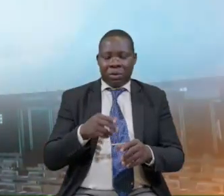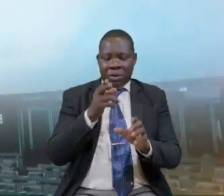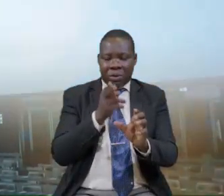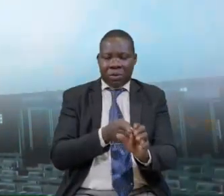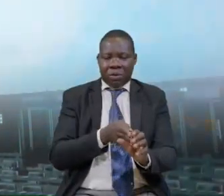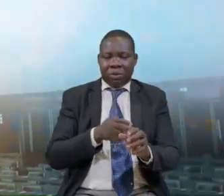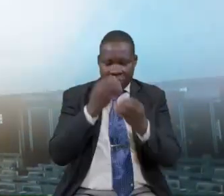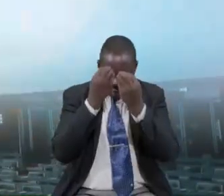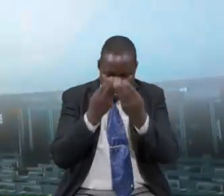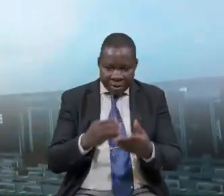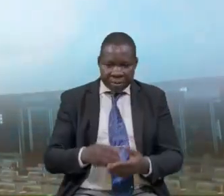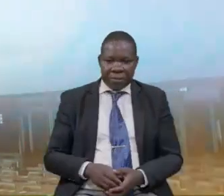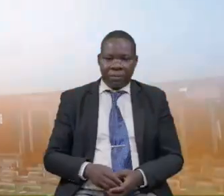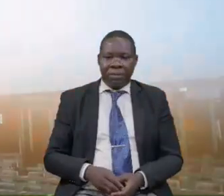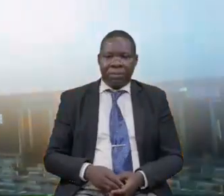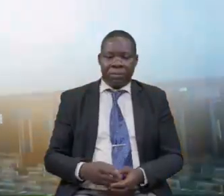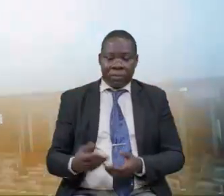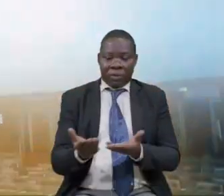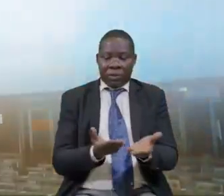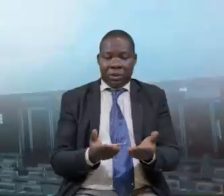Here at the Alpha location,